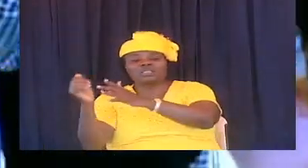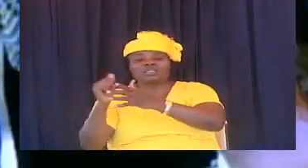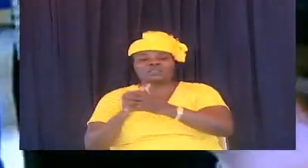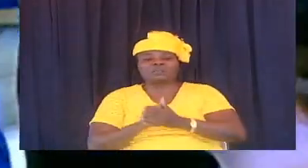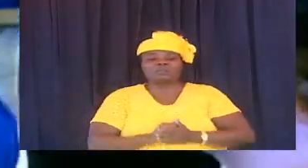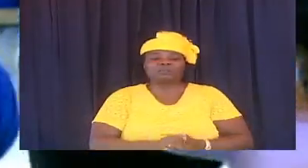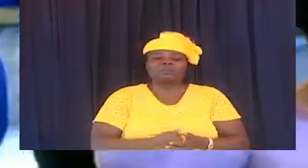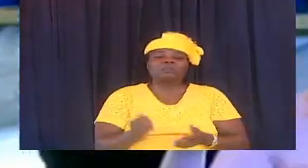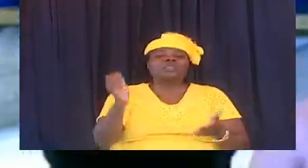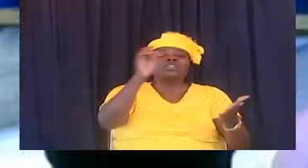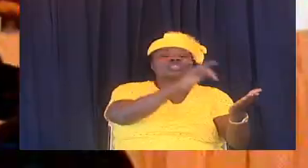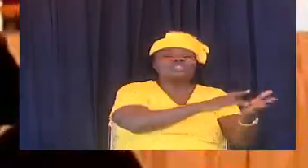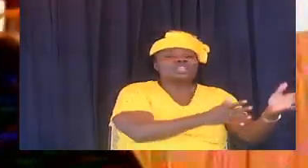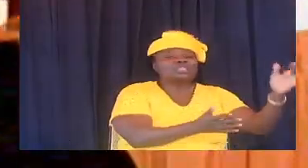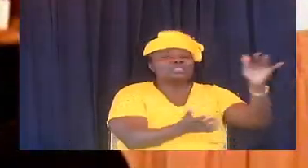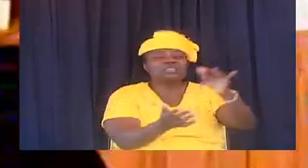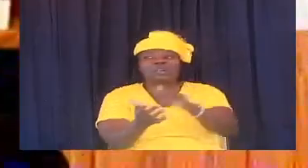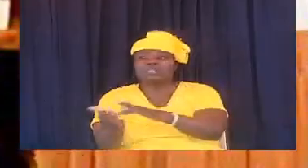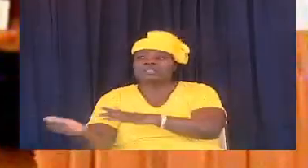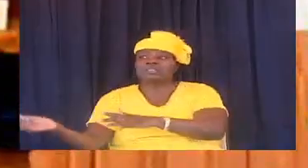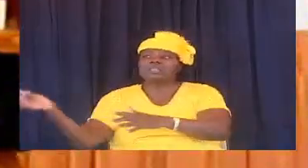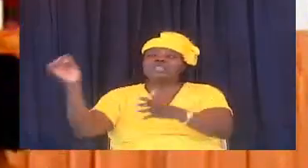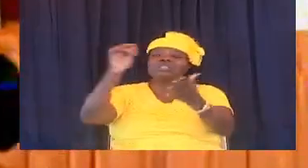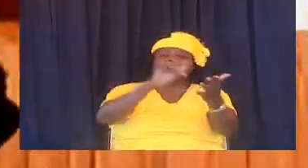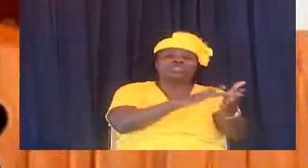Jesus. Jesus.